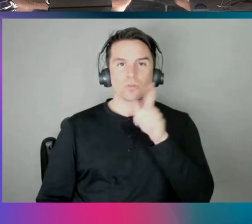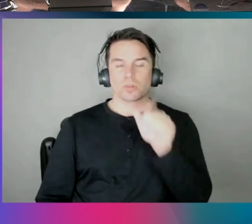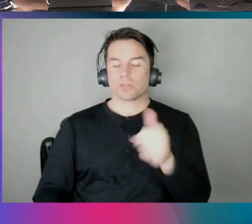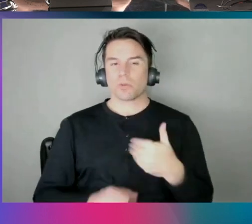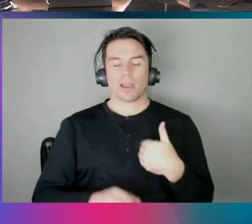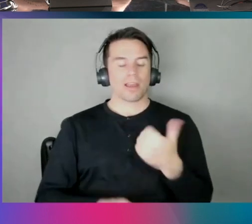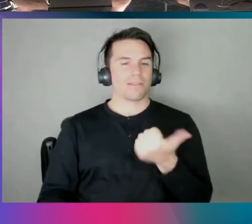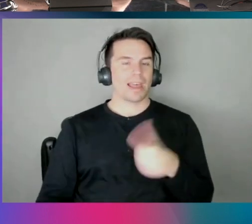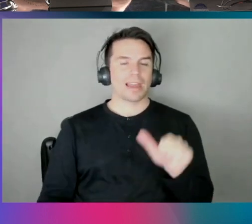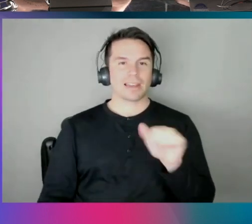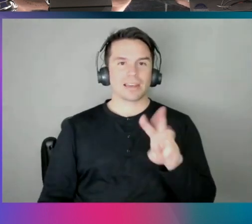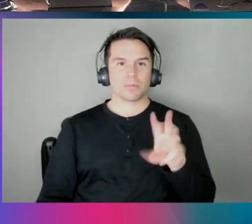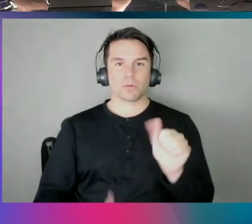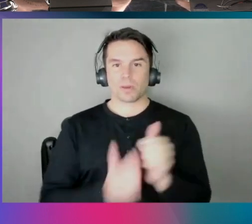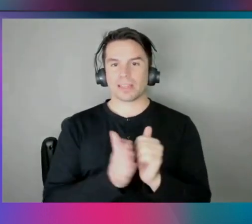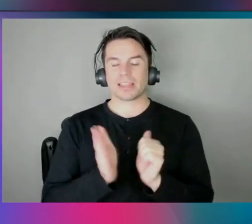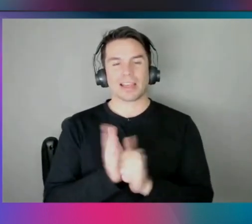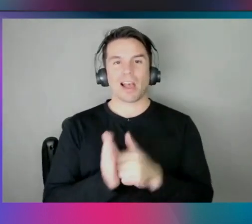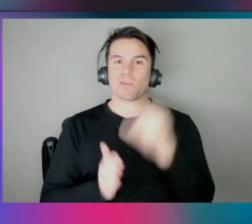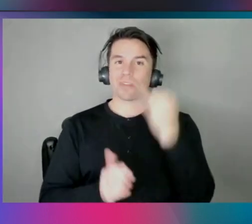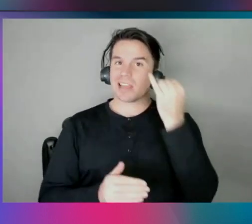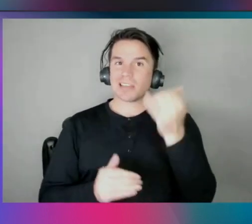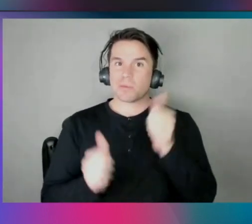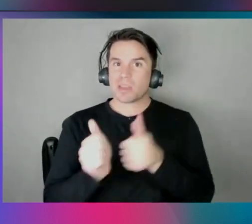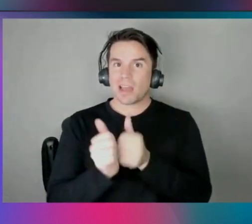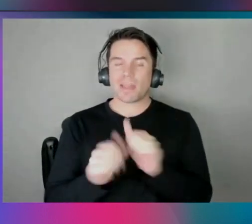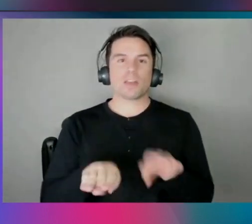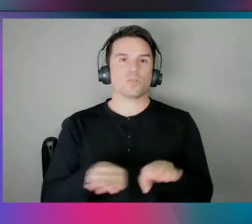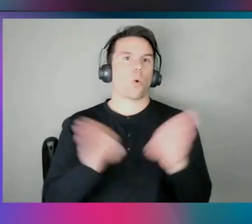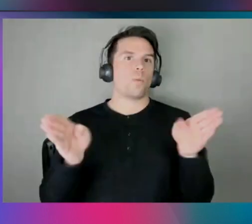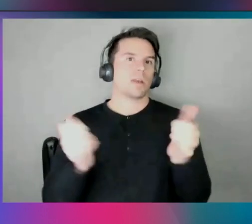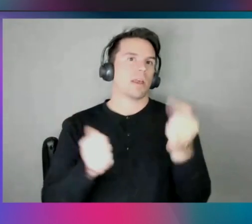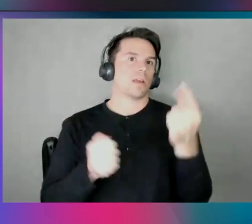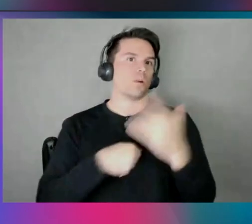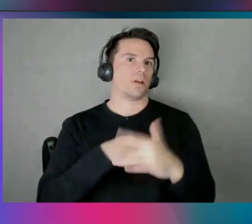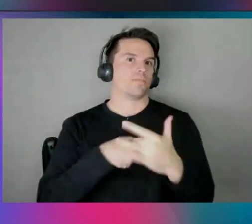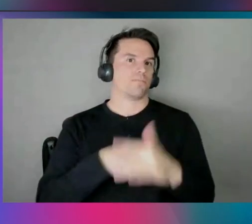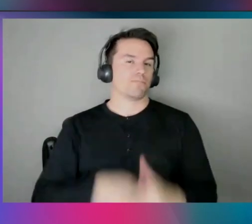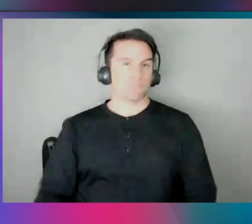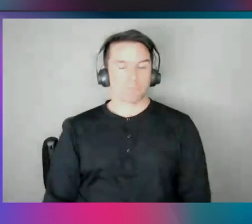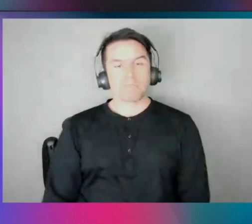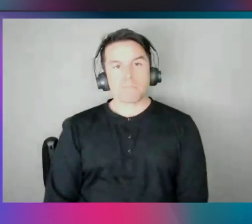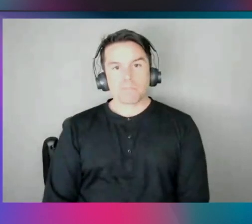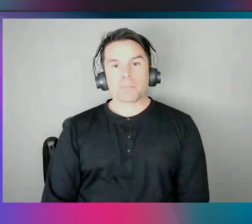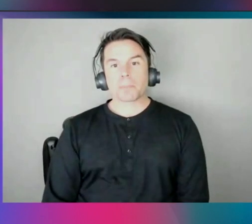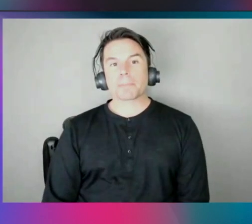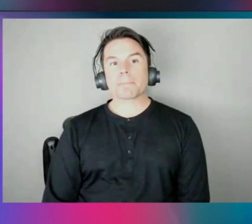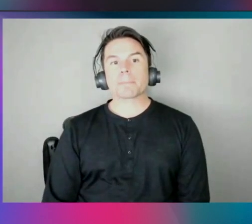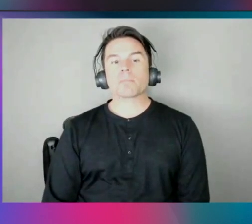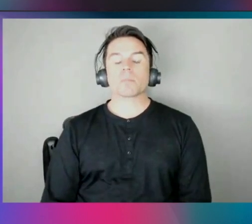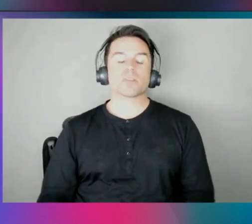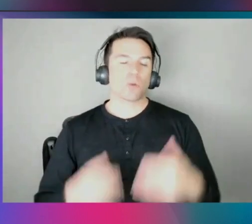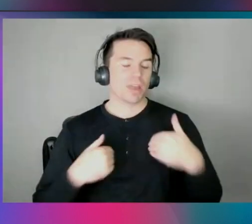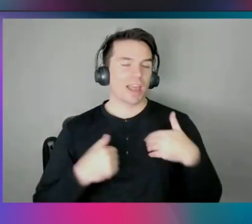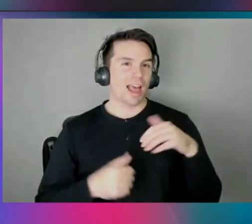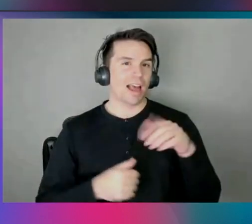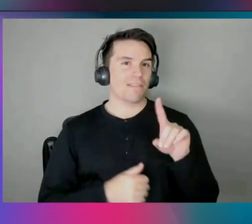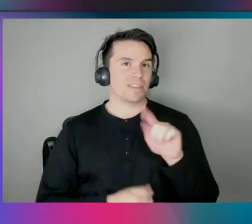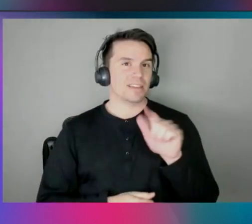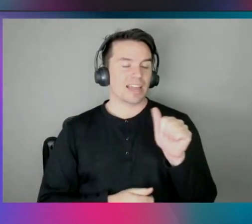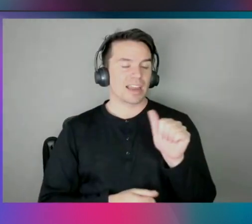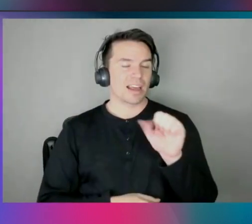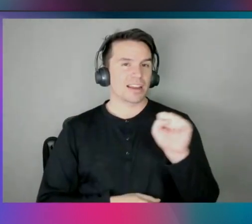to everyone here. Excellent. So it seems like we have the data in place on S3 bucket. So now,